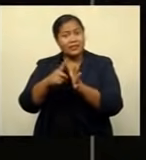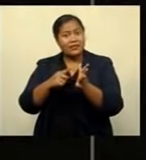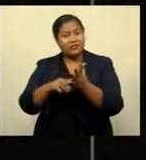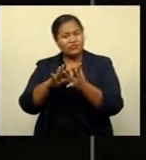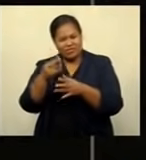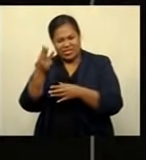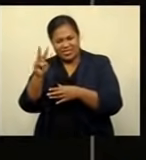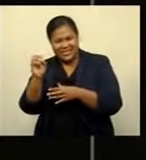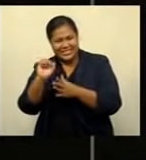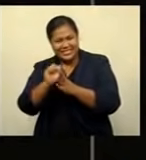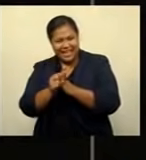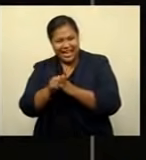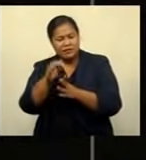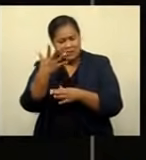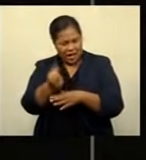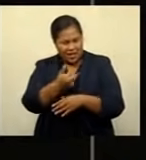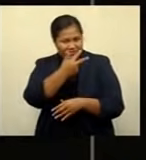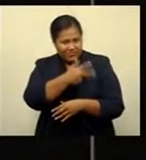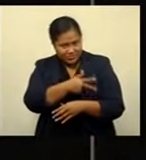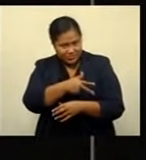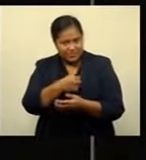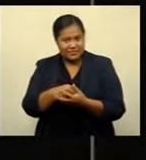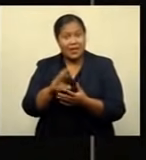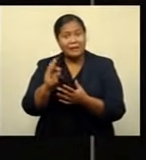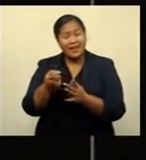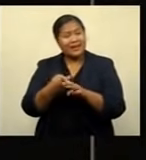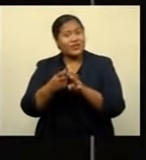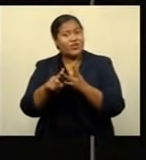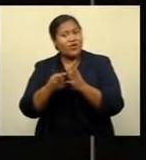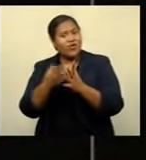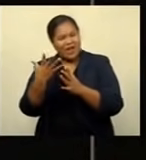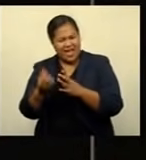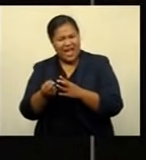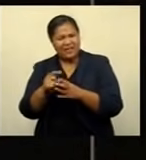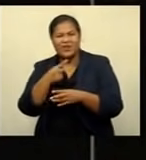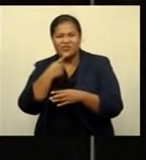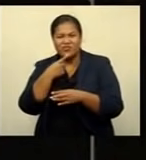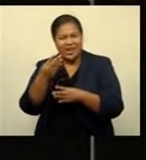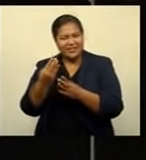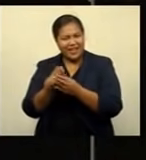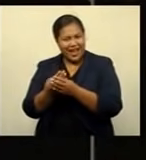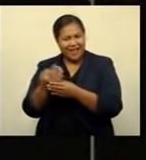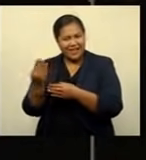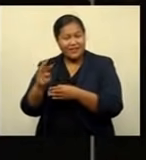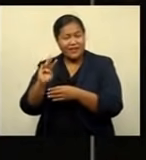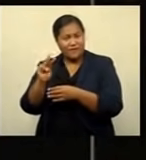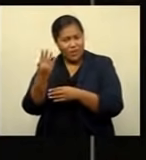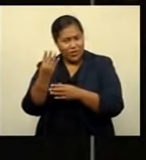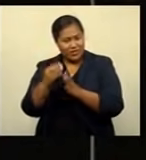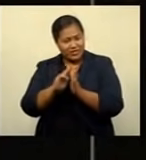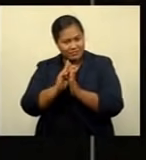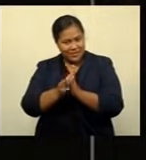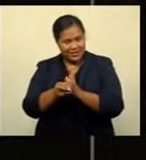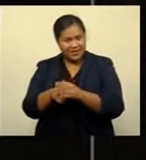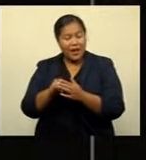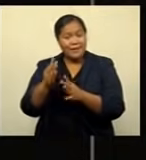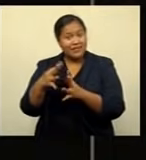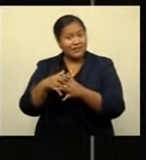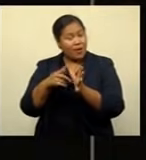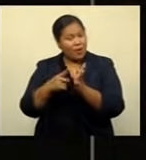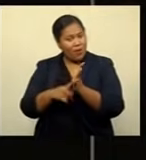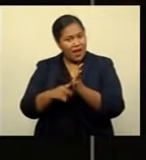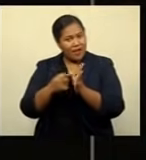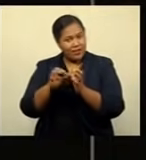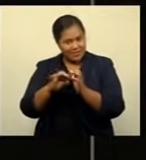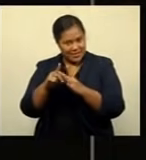30 seconds before sustaining an injury, while Koroimbete copped a controversial red card in the 4th minute. However, the Wallabies hung on